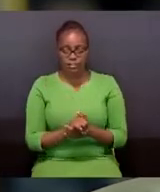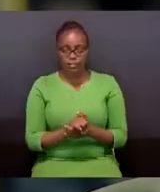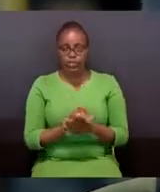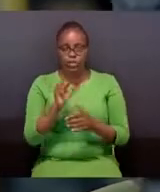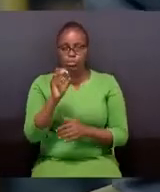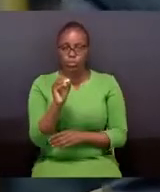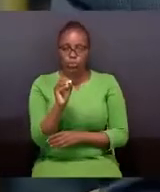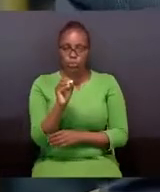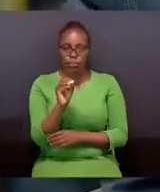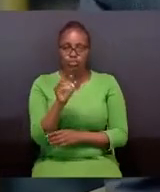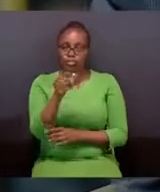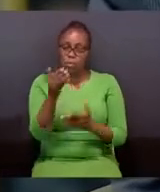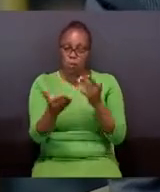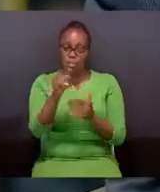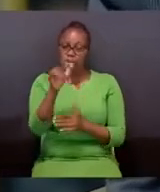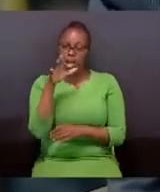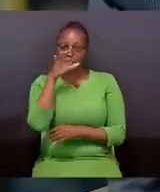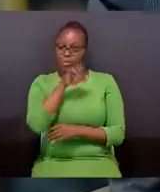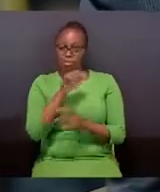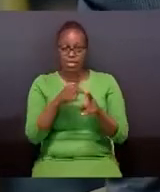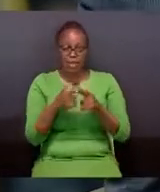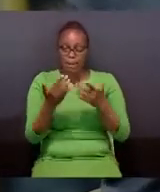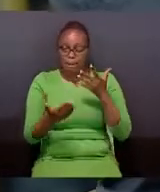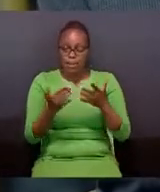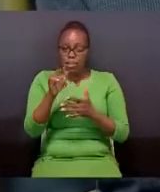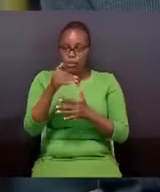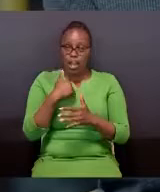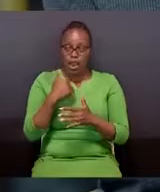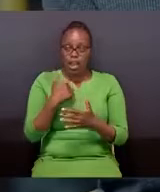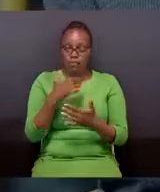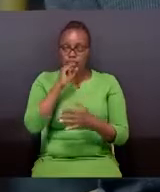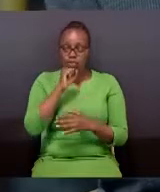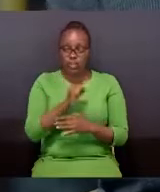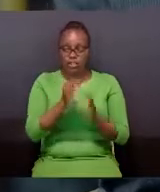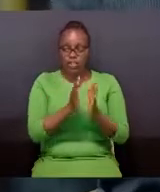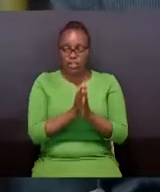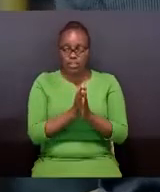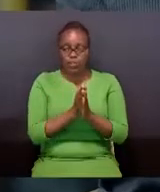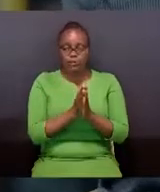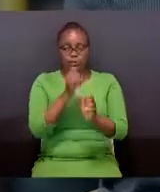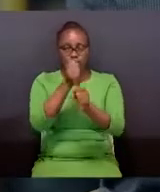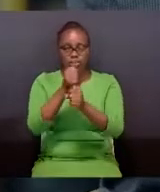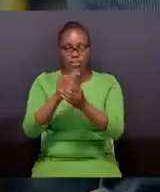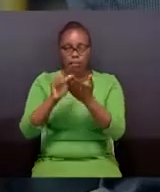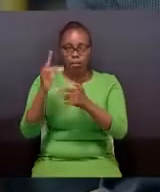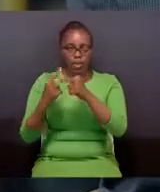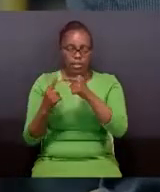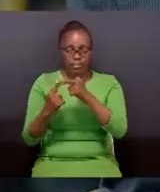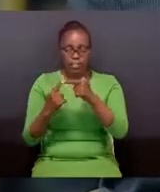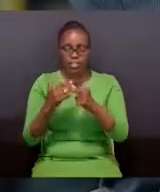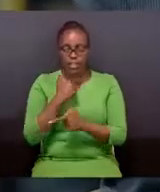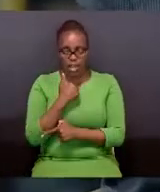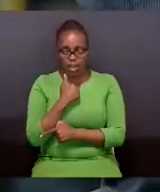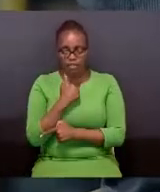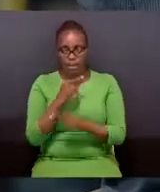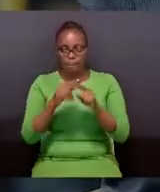So you might assume, therefore, that because I'm older, I have more experience, but